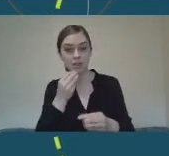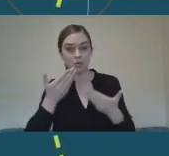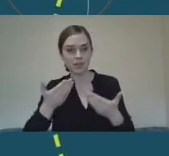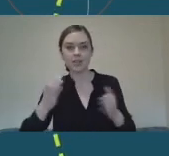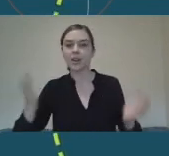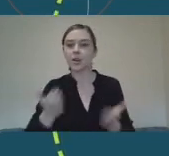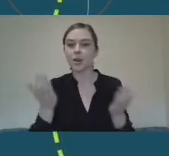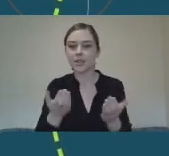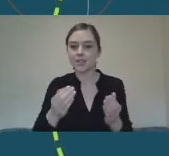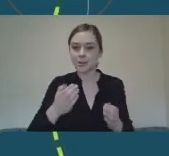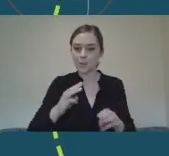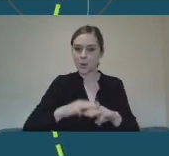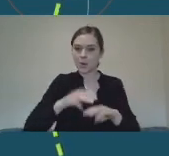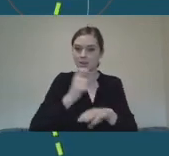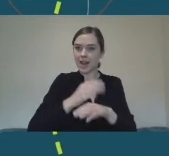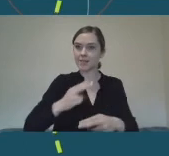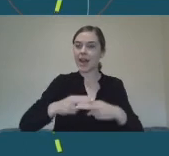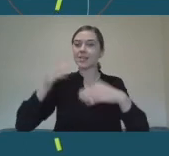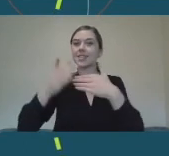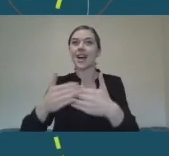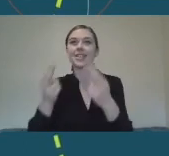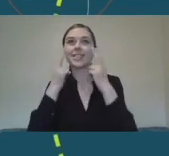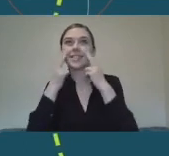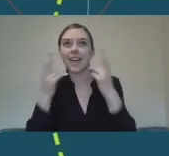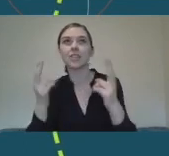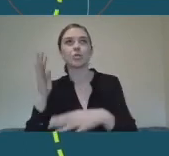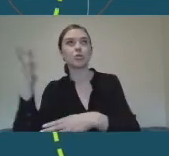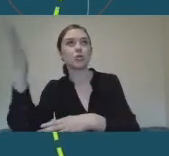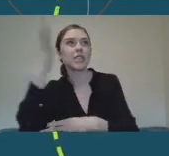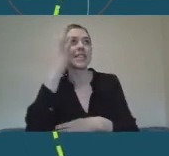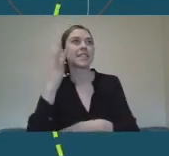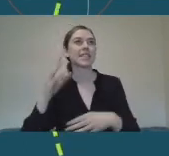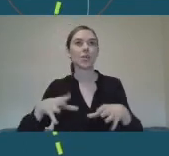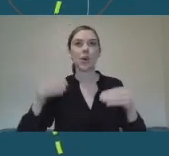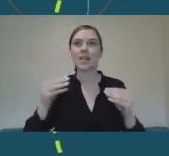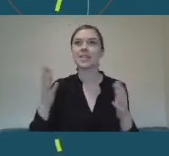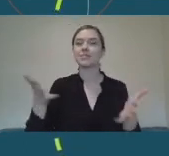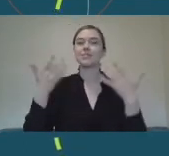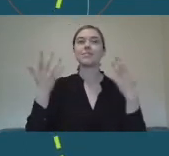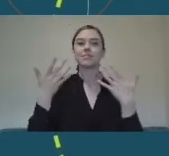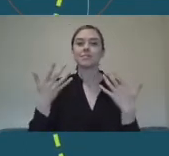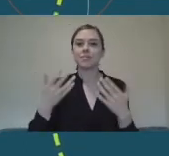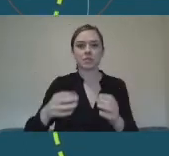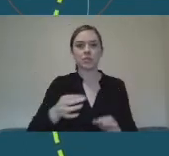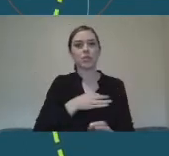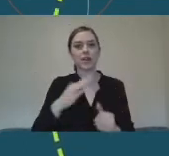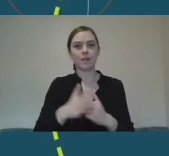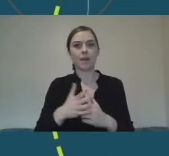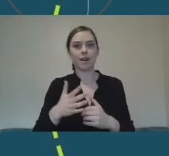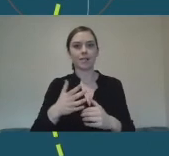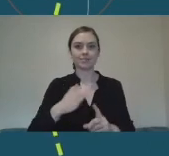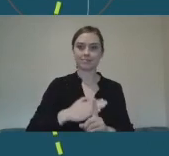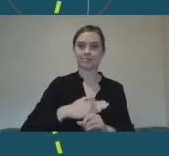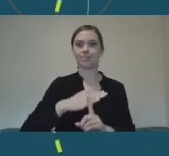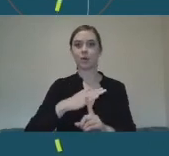in nature. We find nature to be very, very important to optimize in health and function. Also